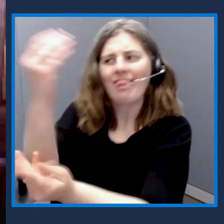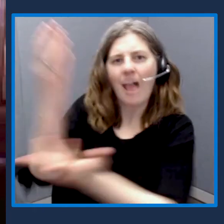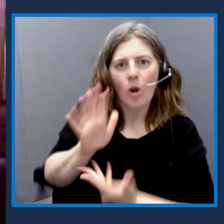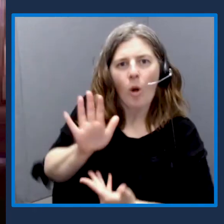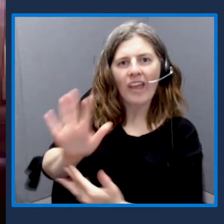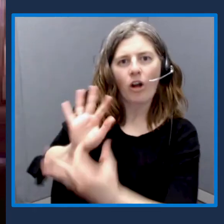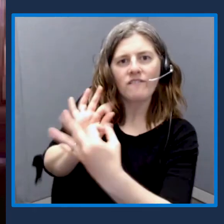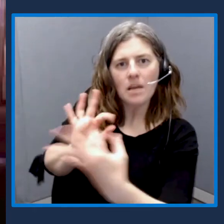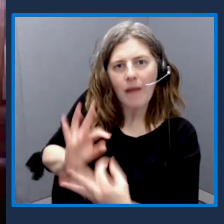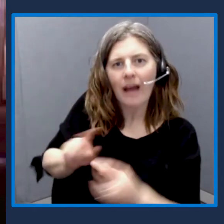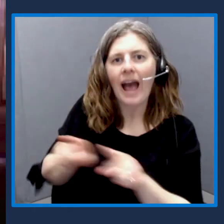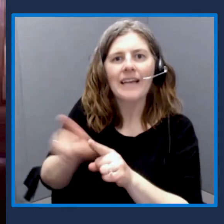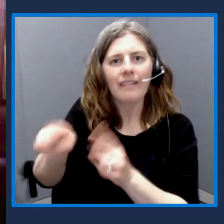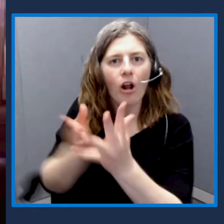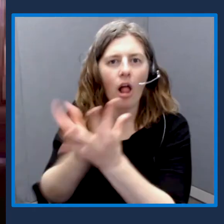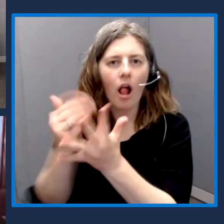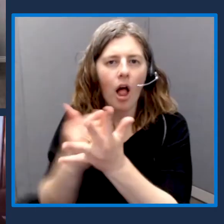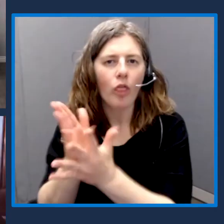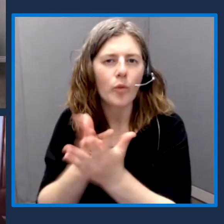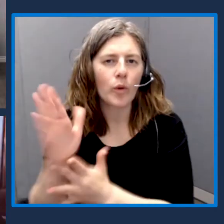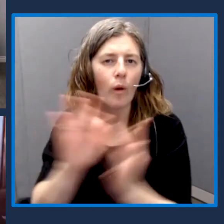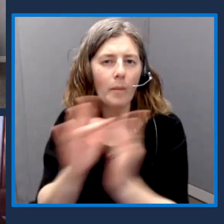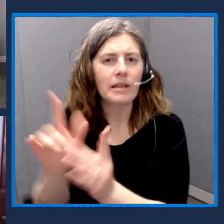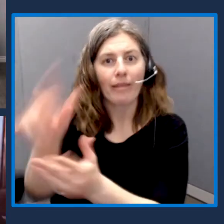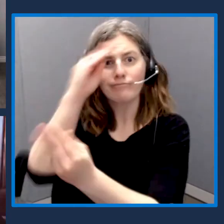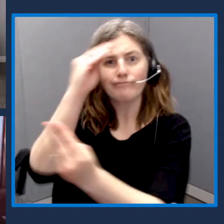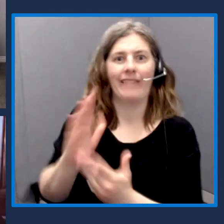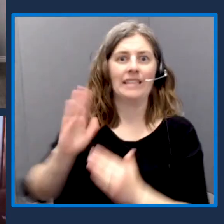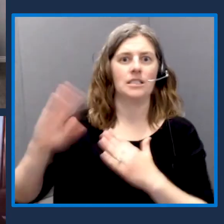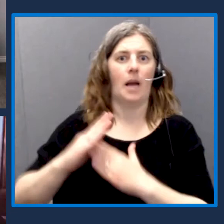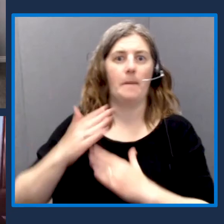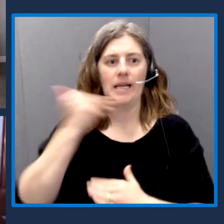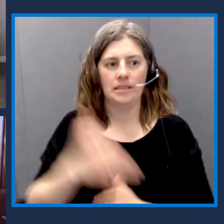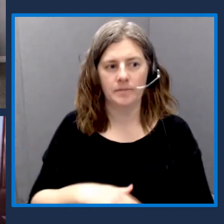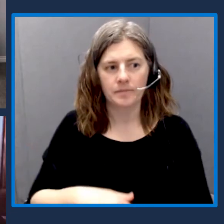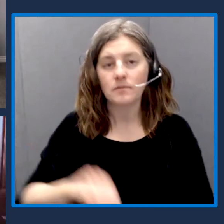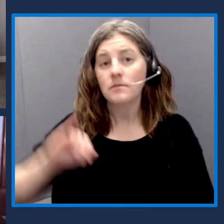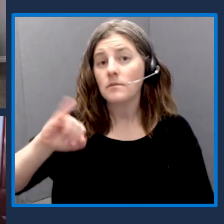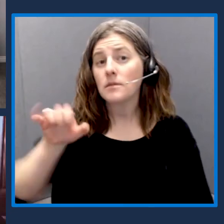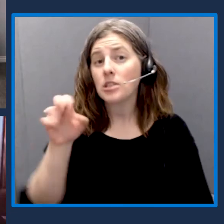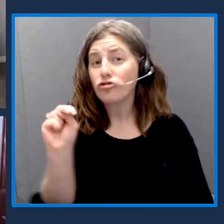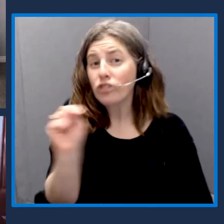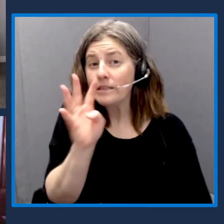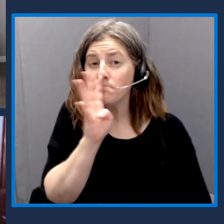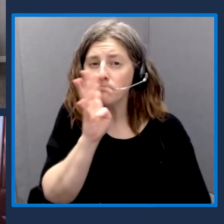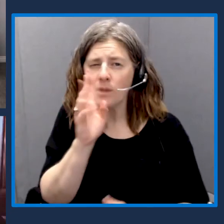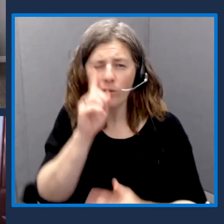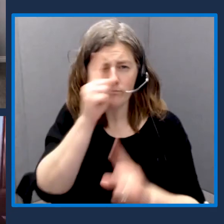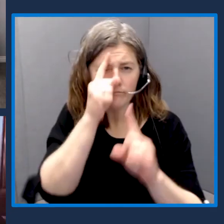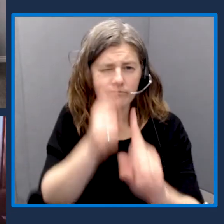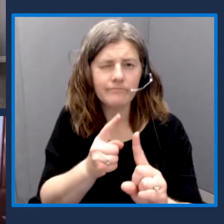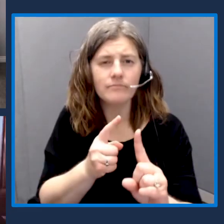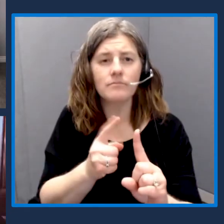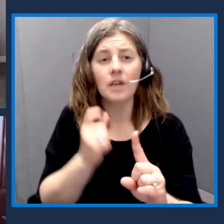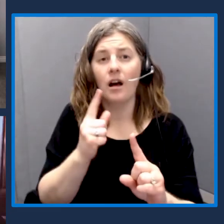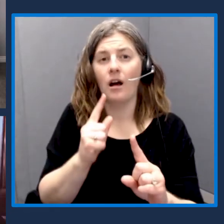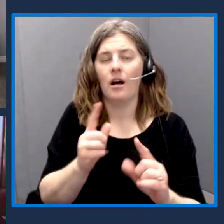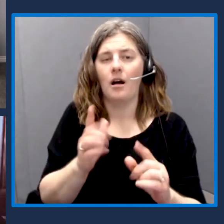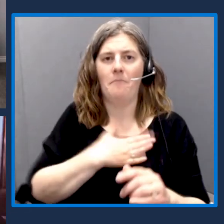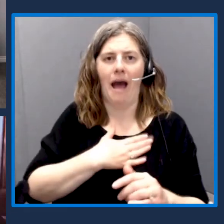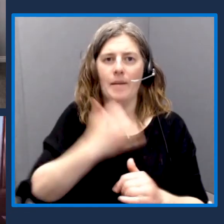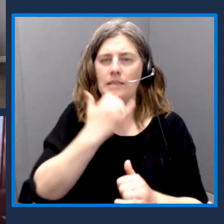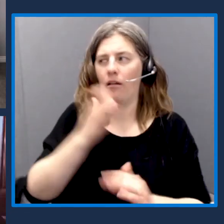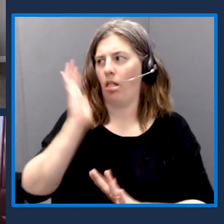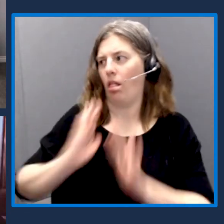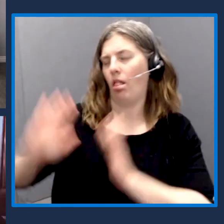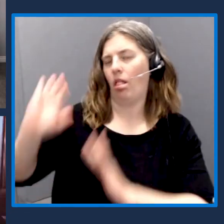navigating through your site. And I wanted to point out one thing before we move on. A beginner mistake that I had made